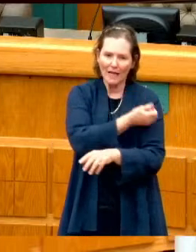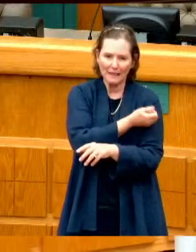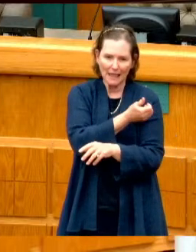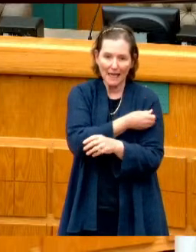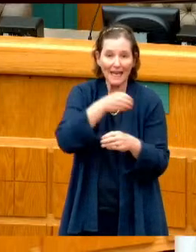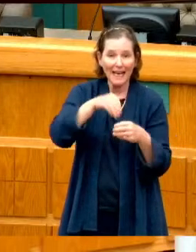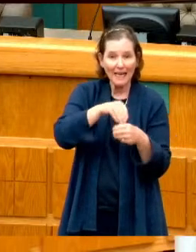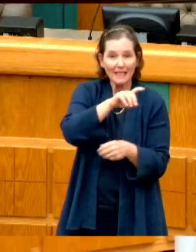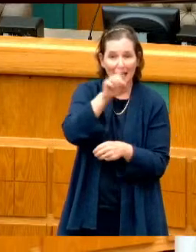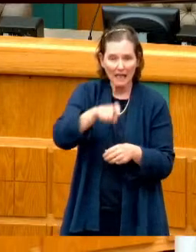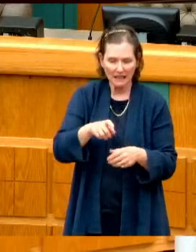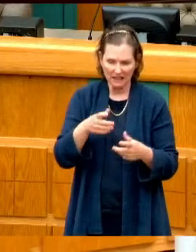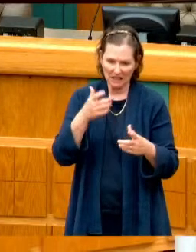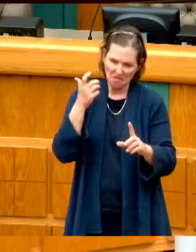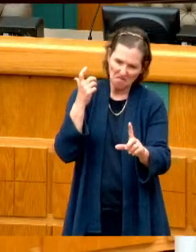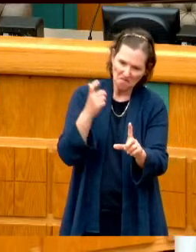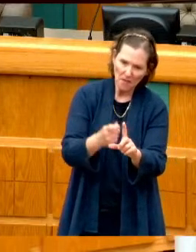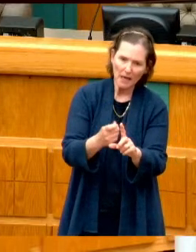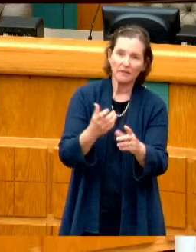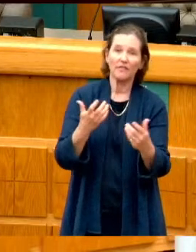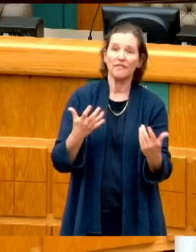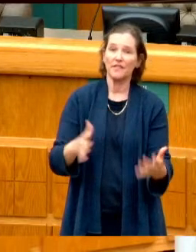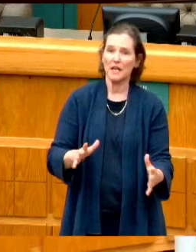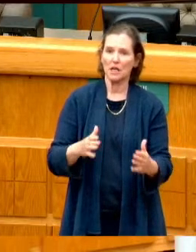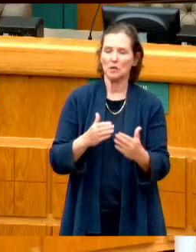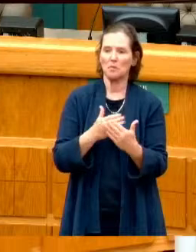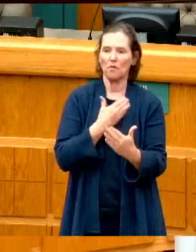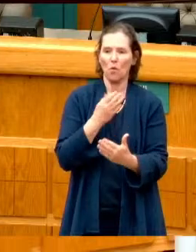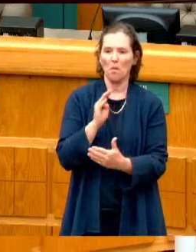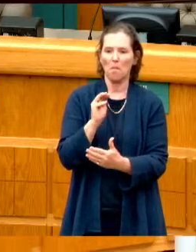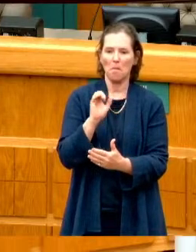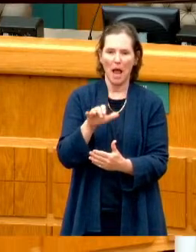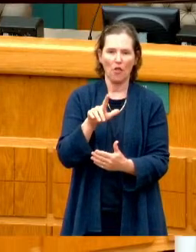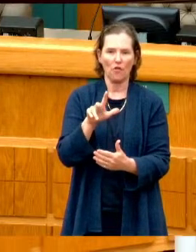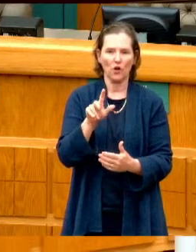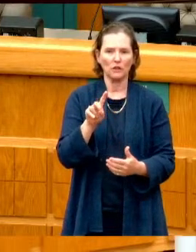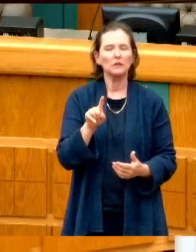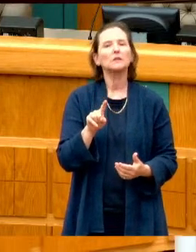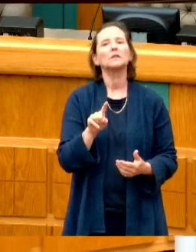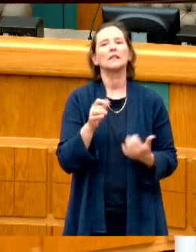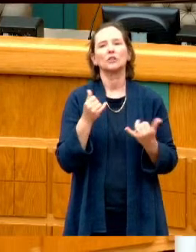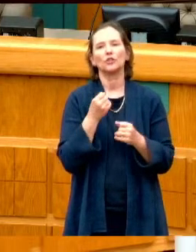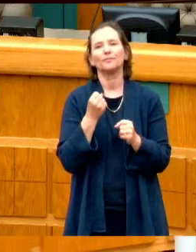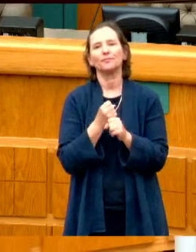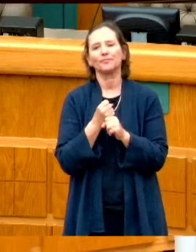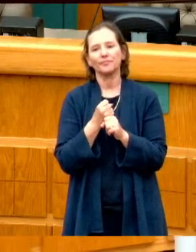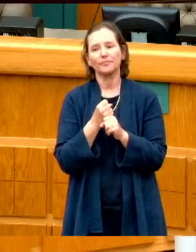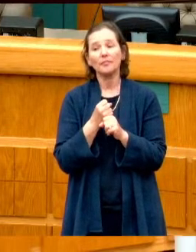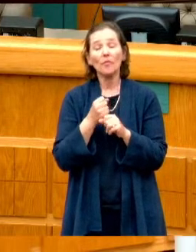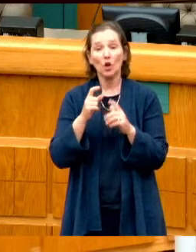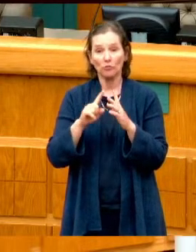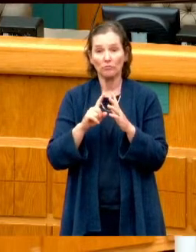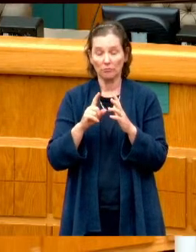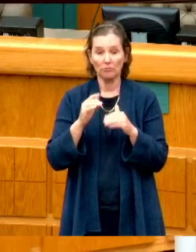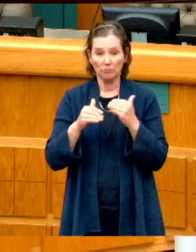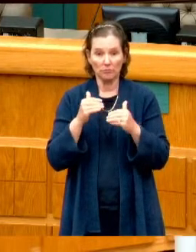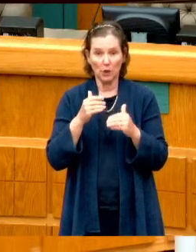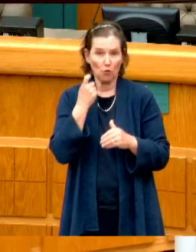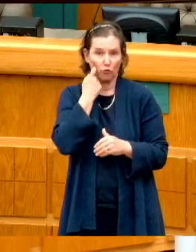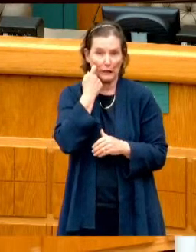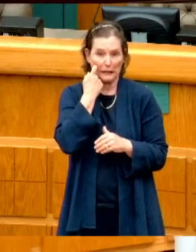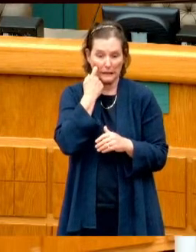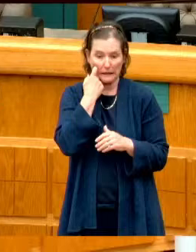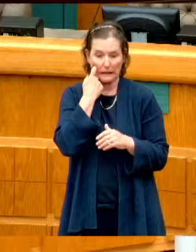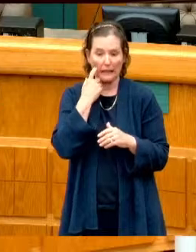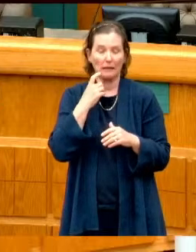for the City County Health District this week, 3 vaccination clinics were held on Monday, Tuesday, and Wednesday